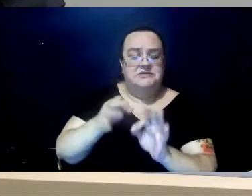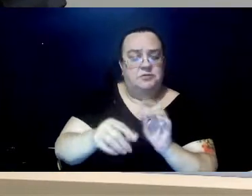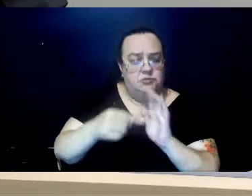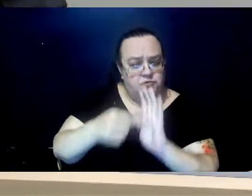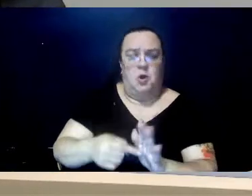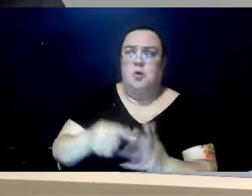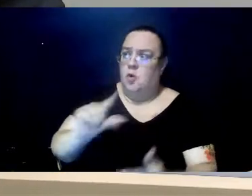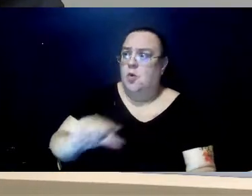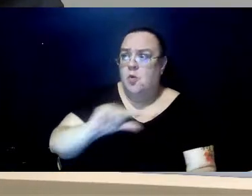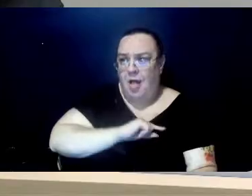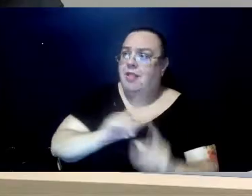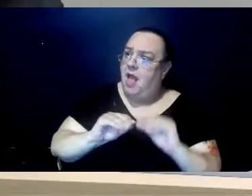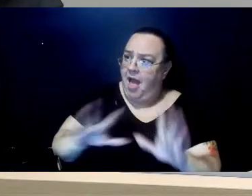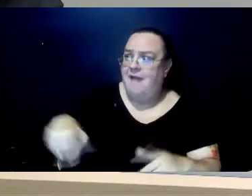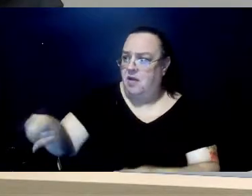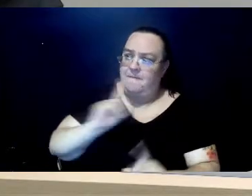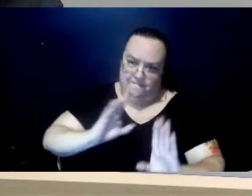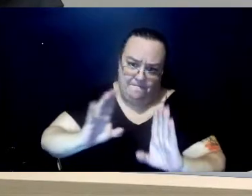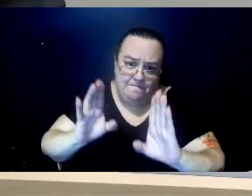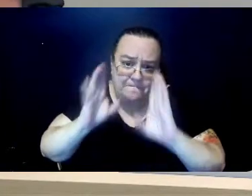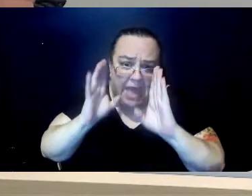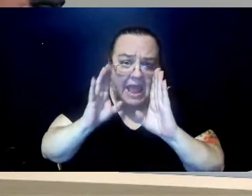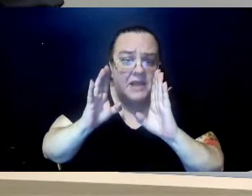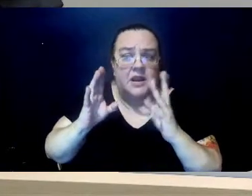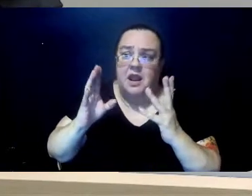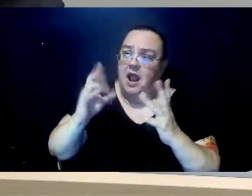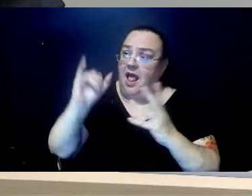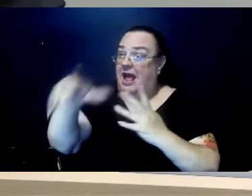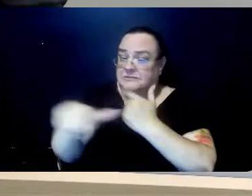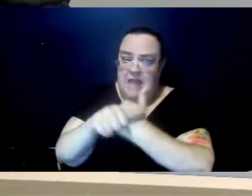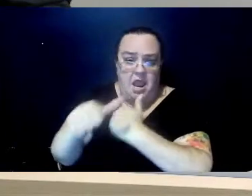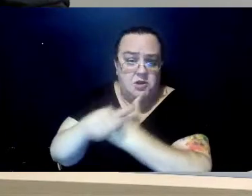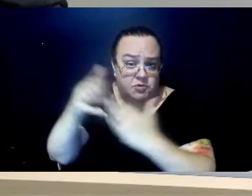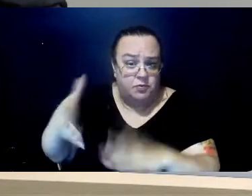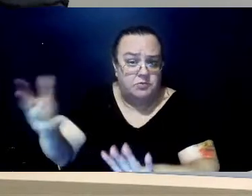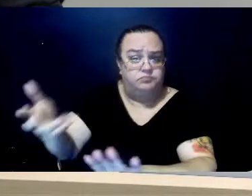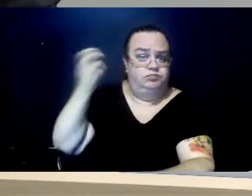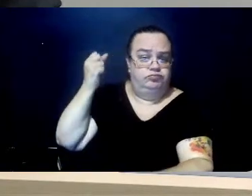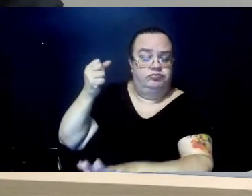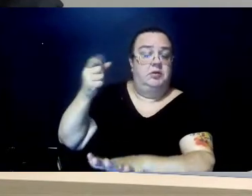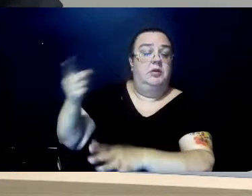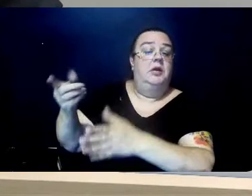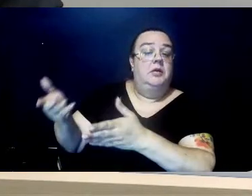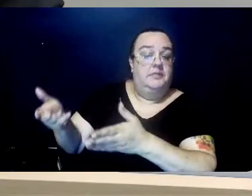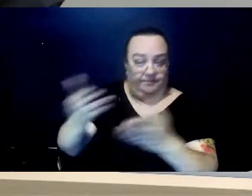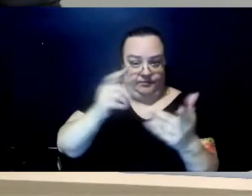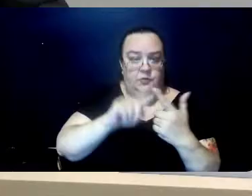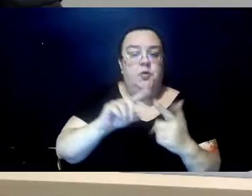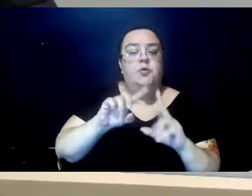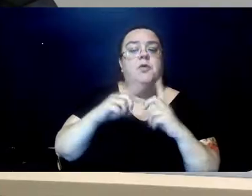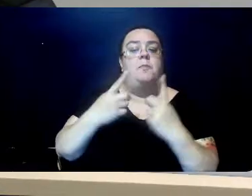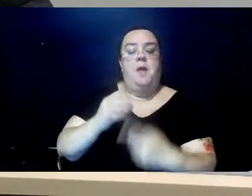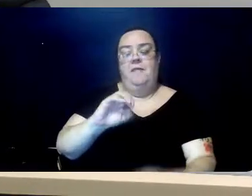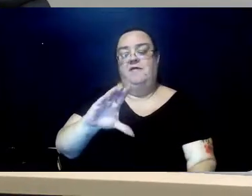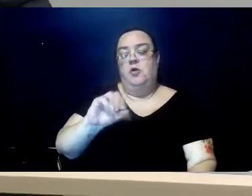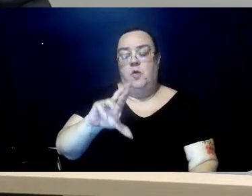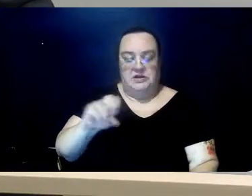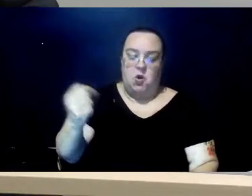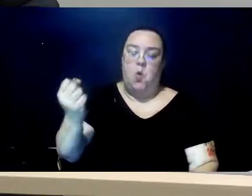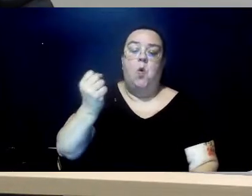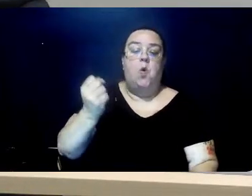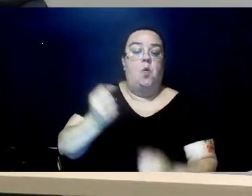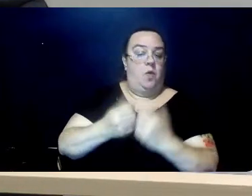attention, and takes a dangerous individual off the street. That suspect was transported to the Department of Corrections and held without bond. I do want to address